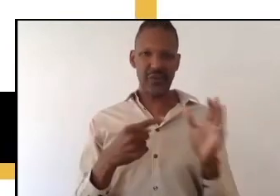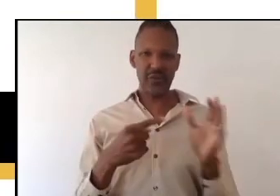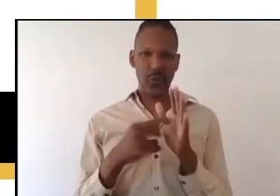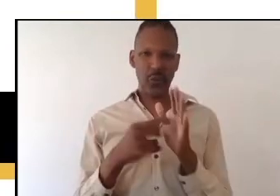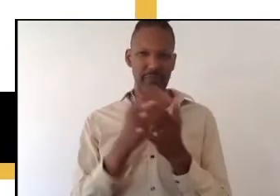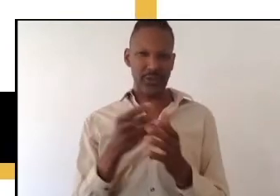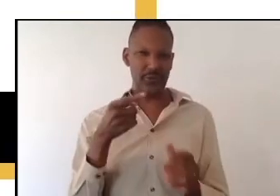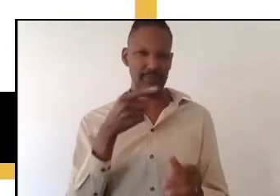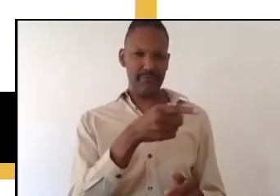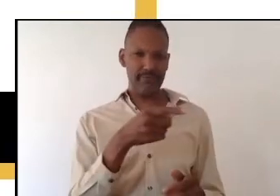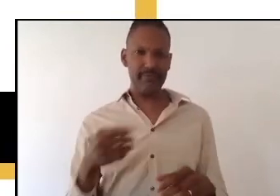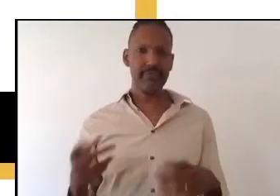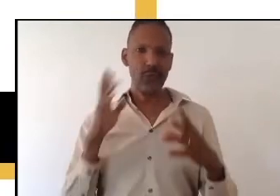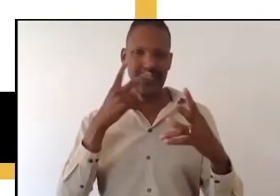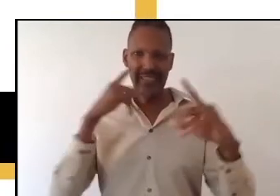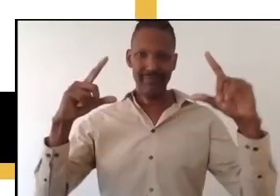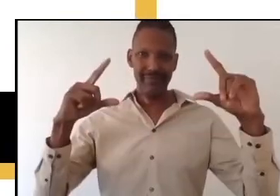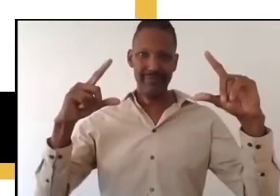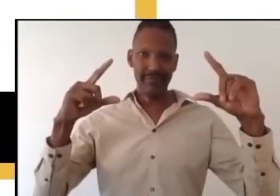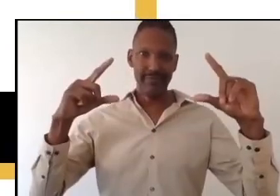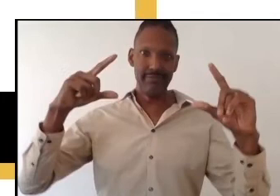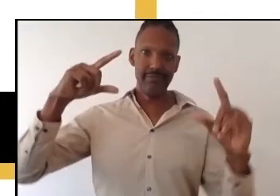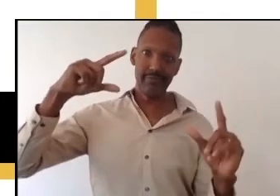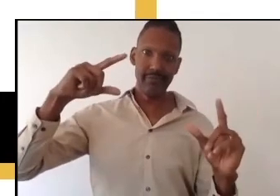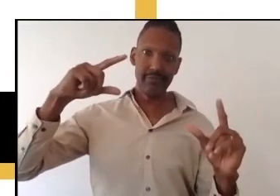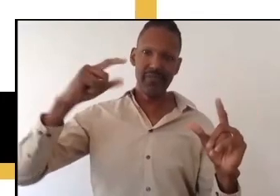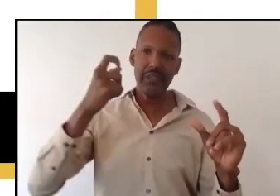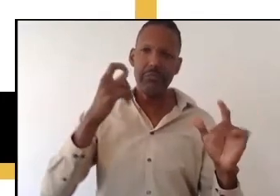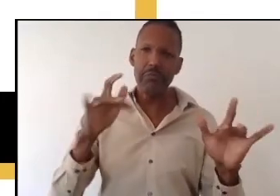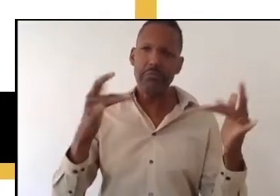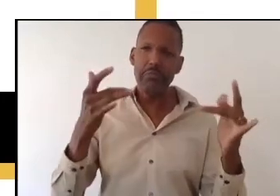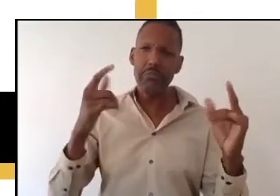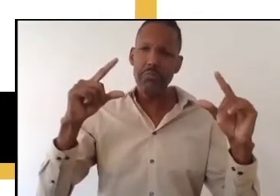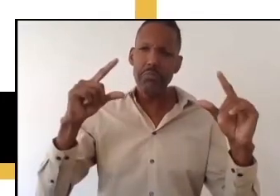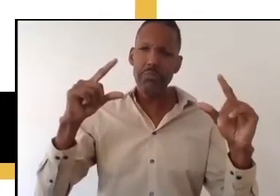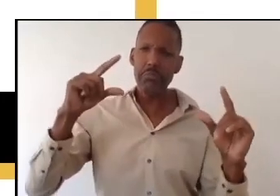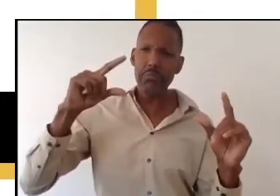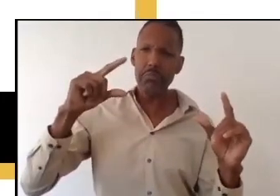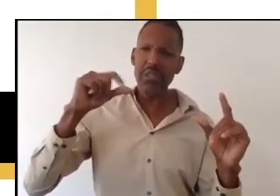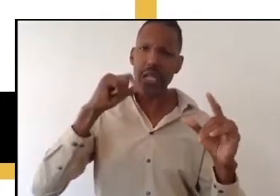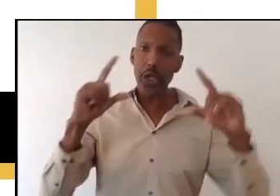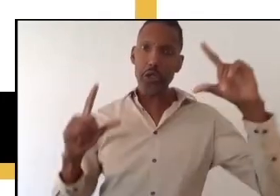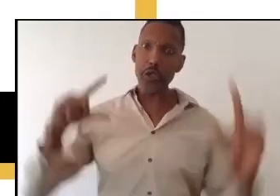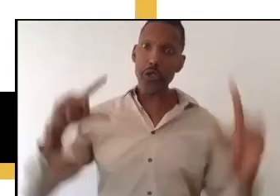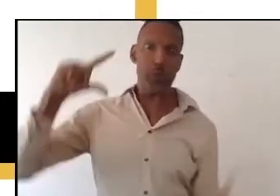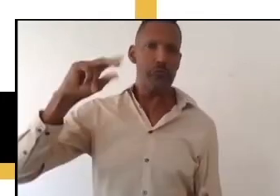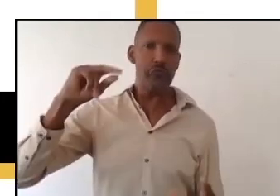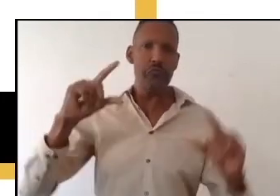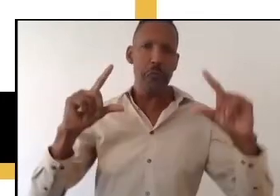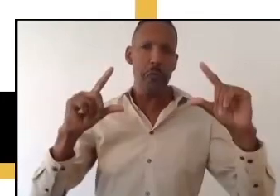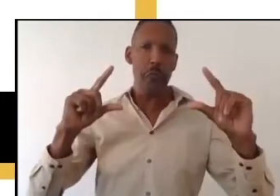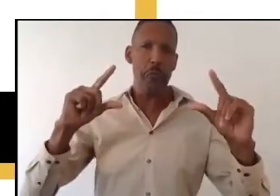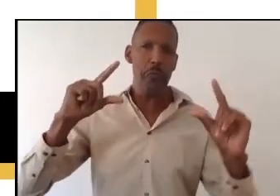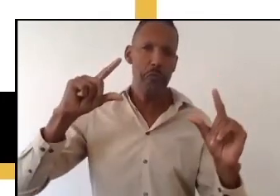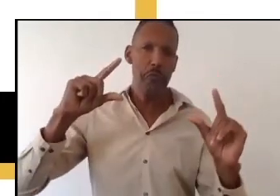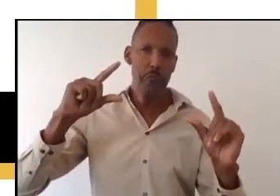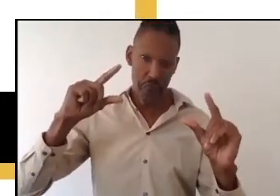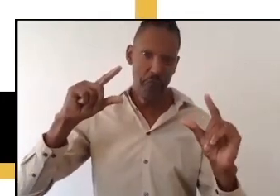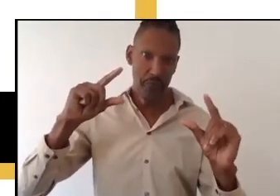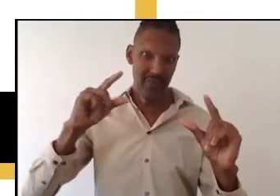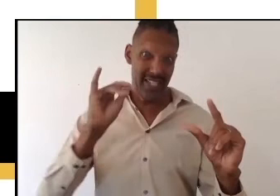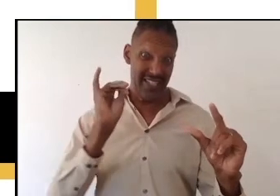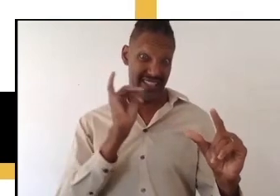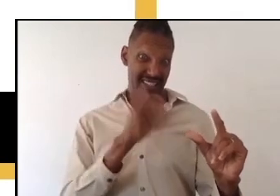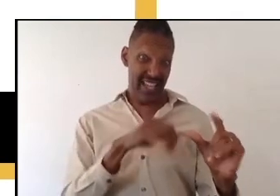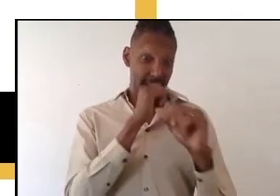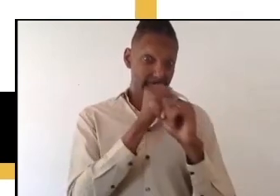The hanger is slightly tilted again. It is tilted only a little bit because air doesn't weigh